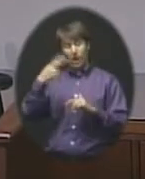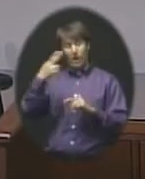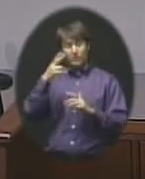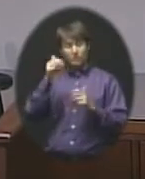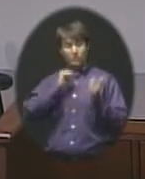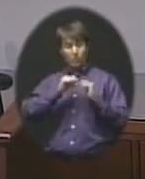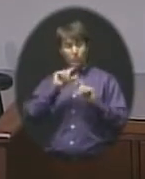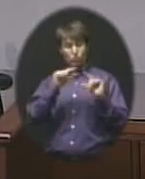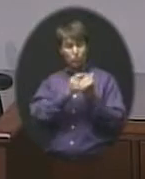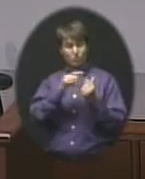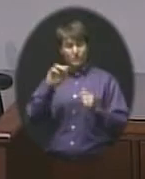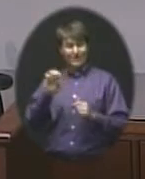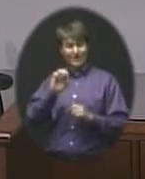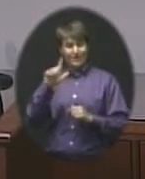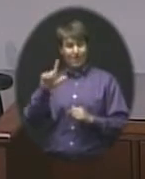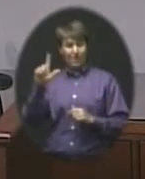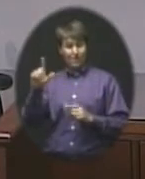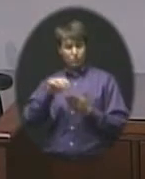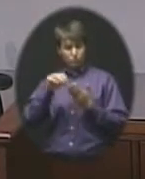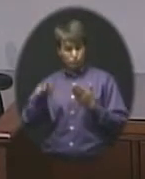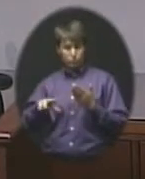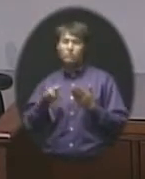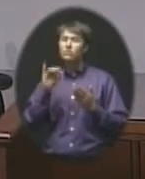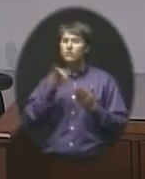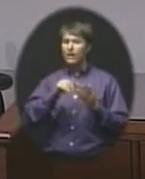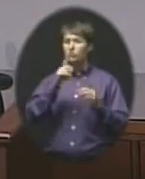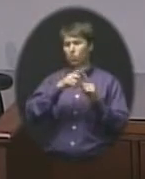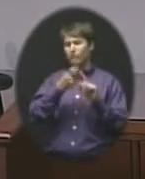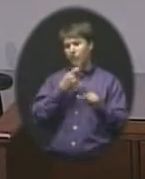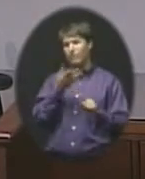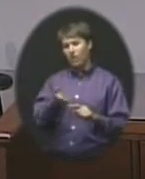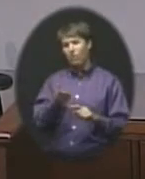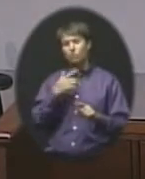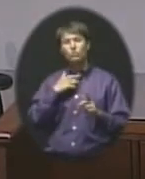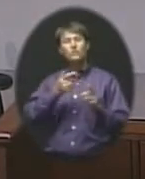was ELL students, that's where that score would come from. So it's